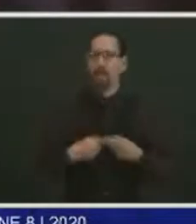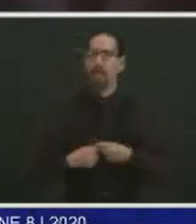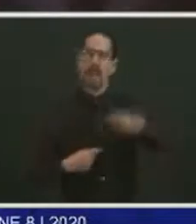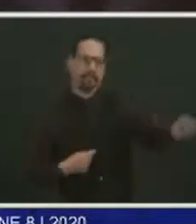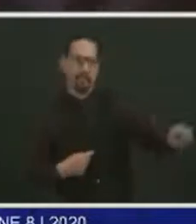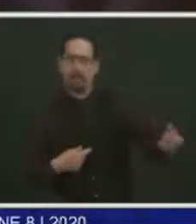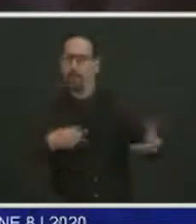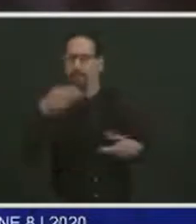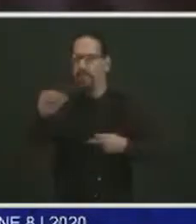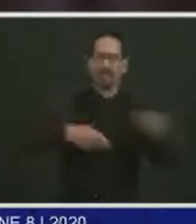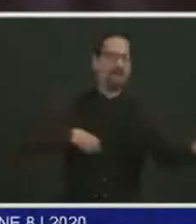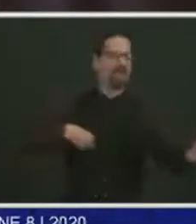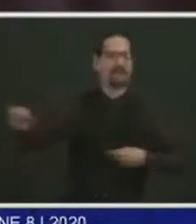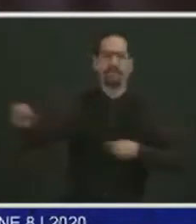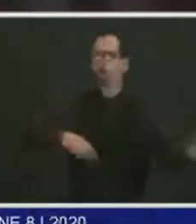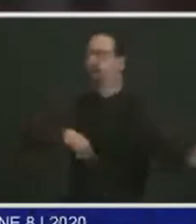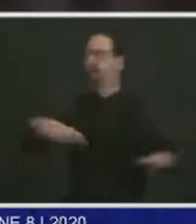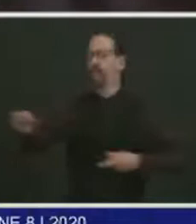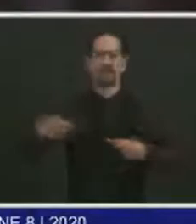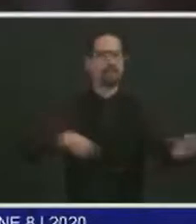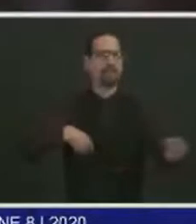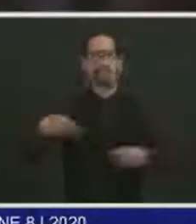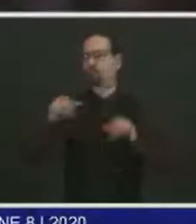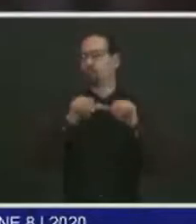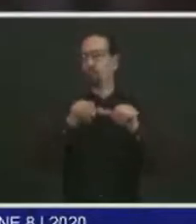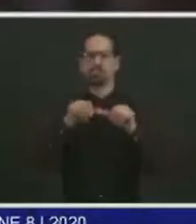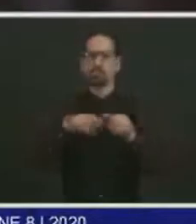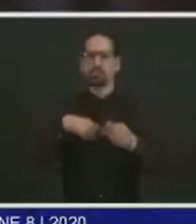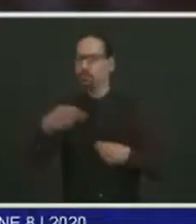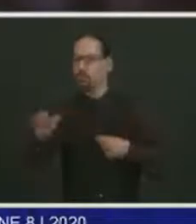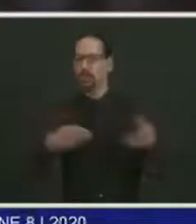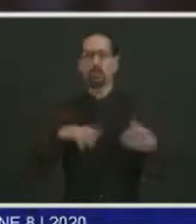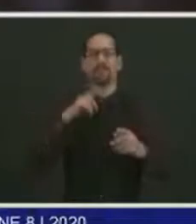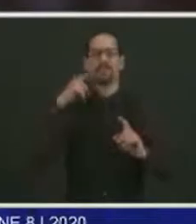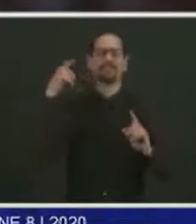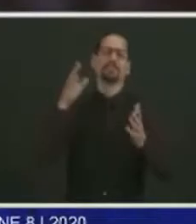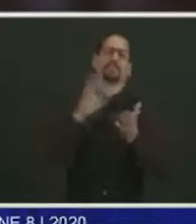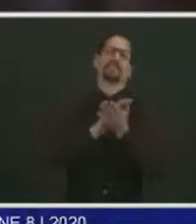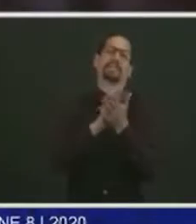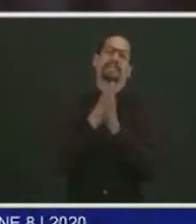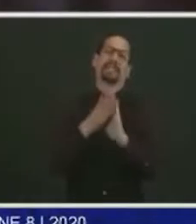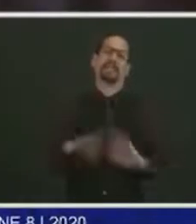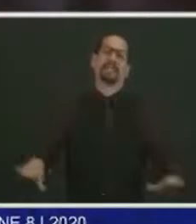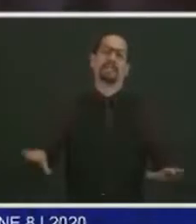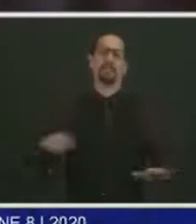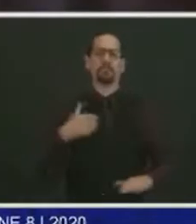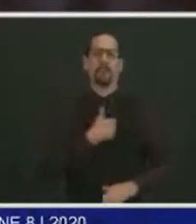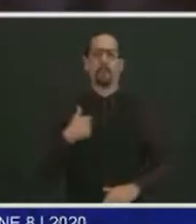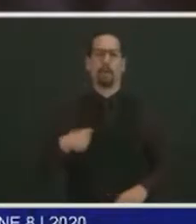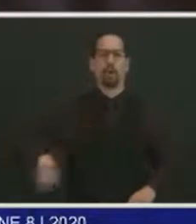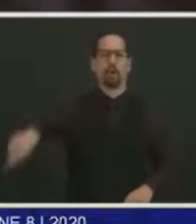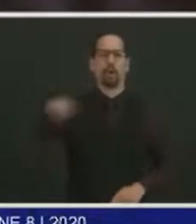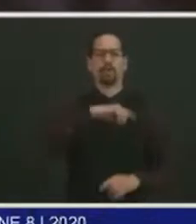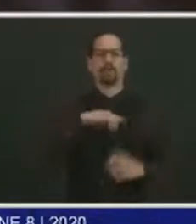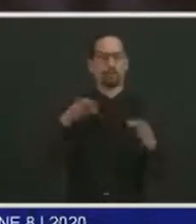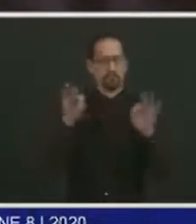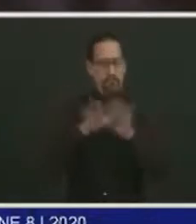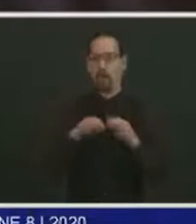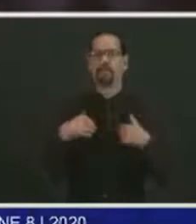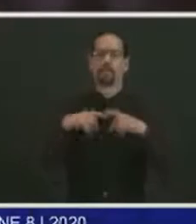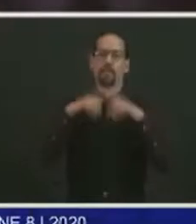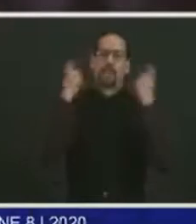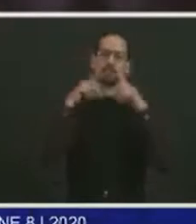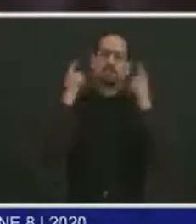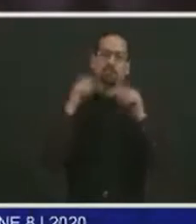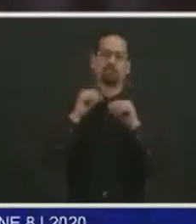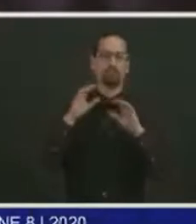the overwhelming number of peaceful participants had masks on. And so we are hopeful that